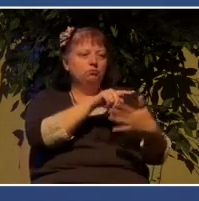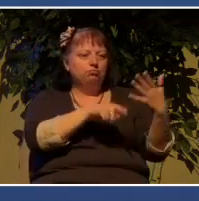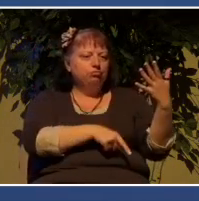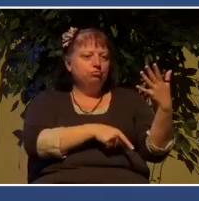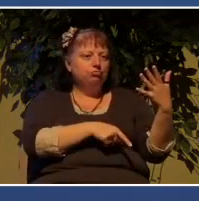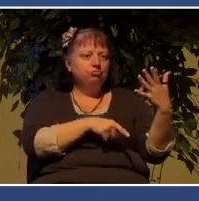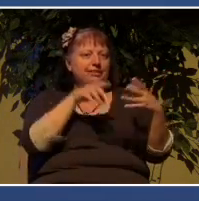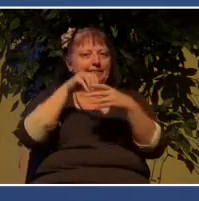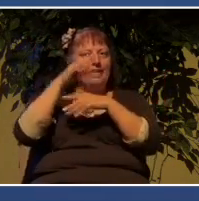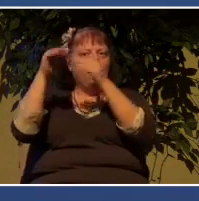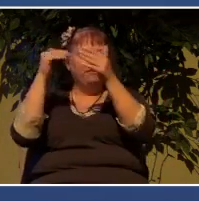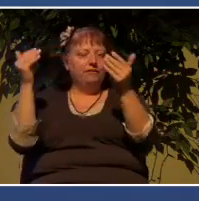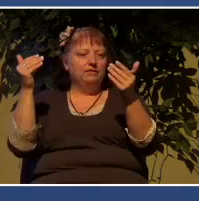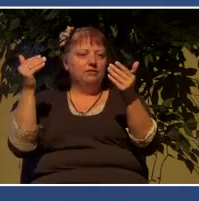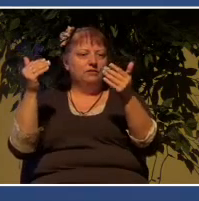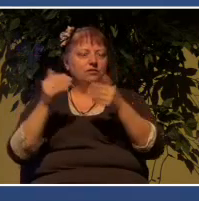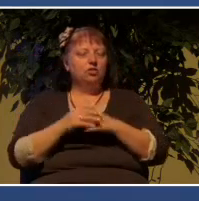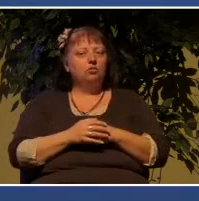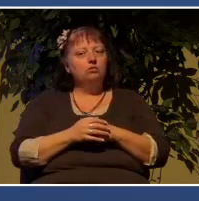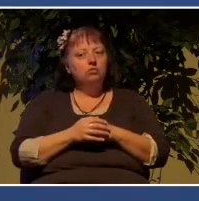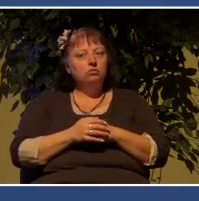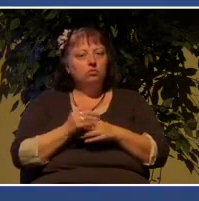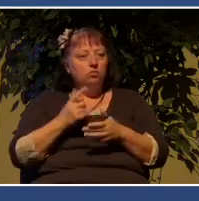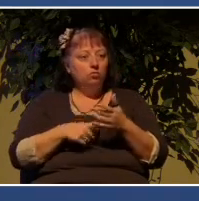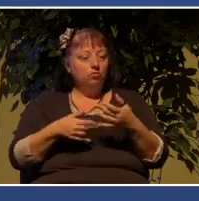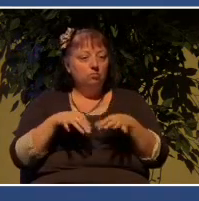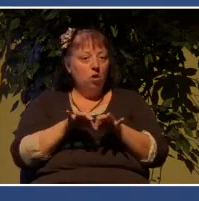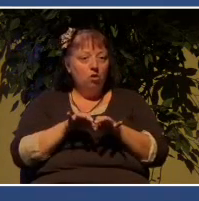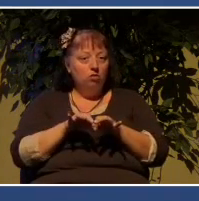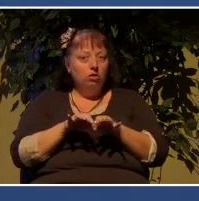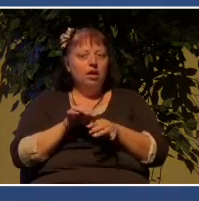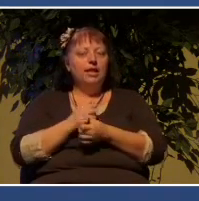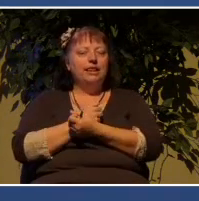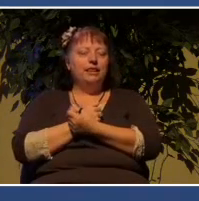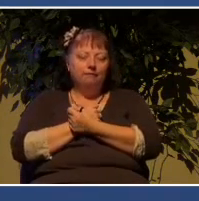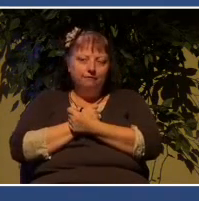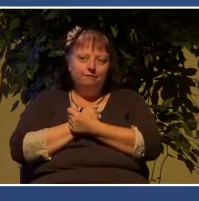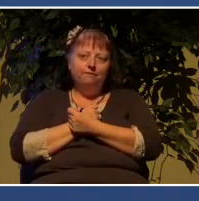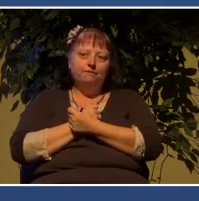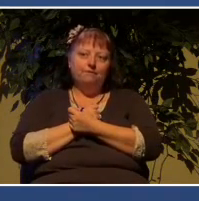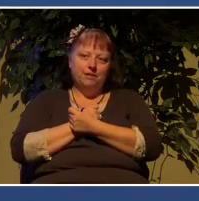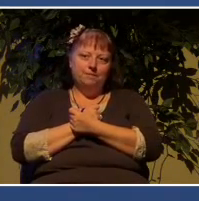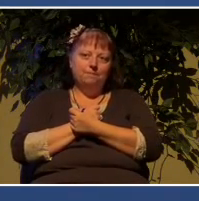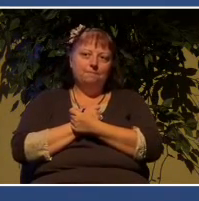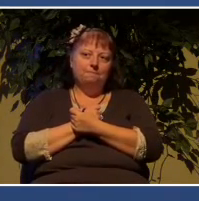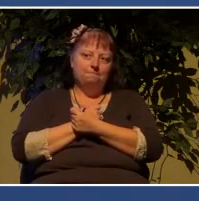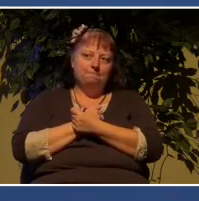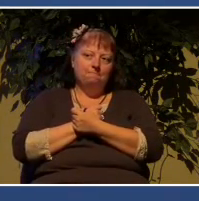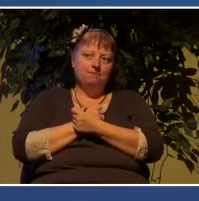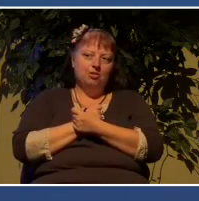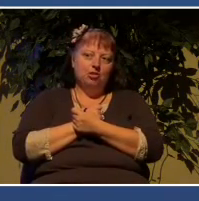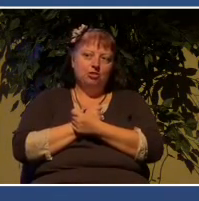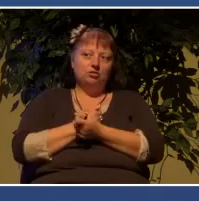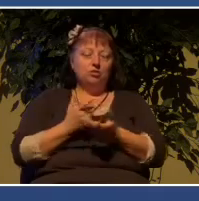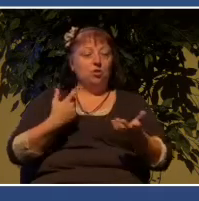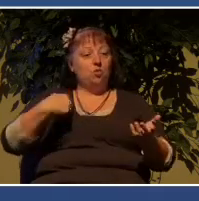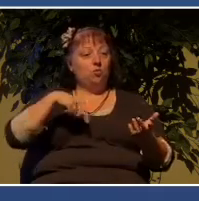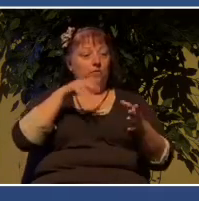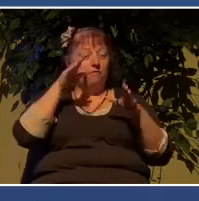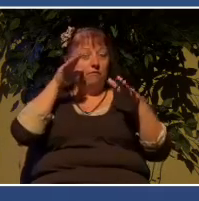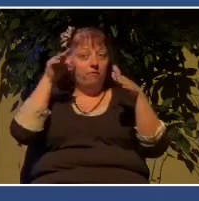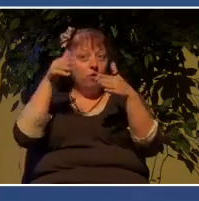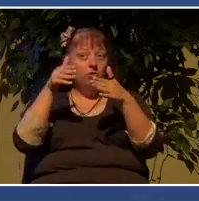what matters? What matters is love. So what should you and I be concentrating